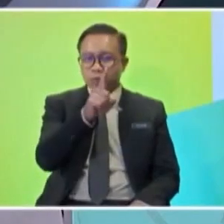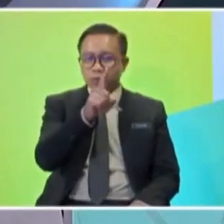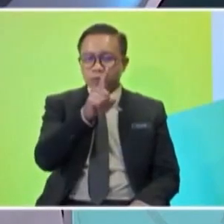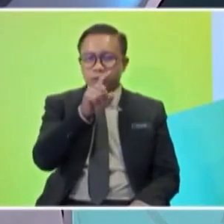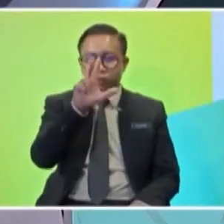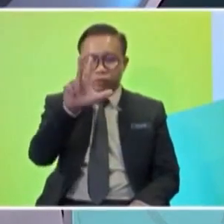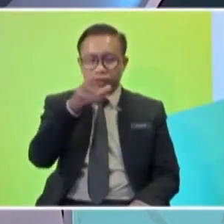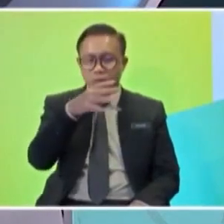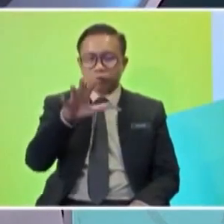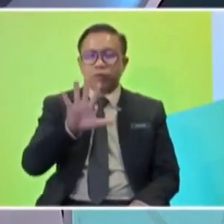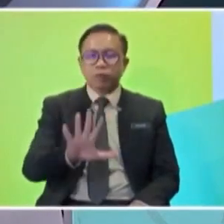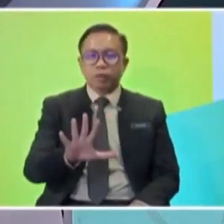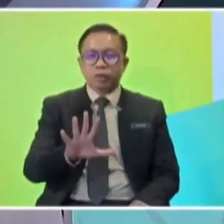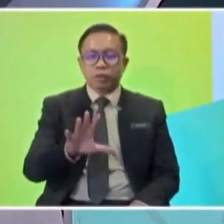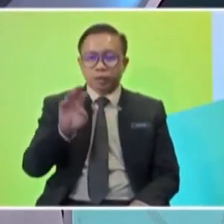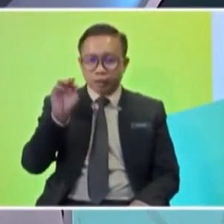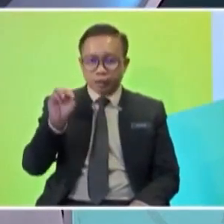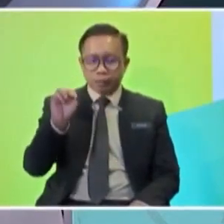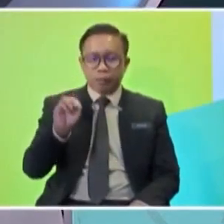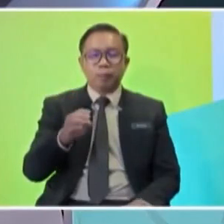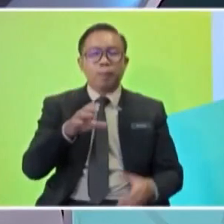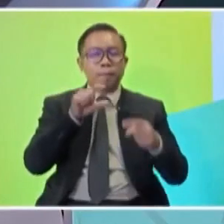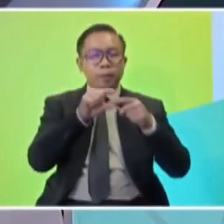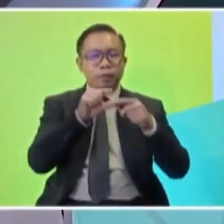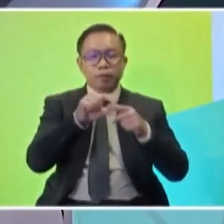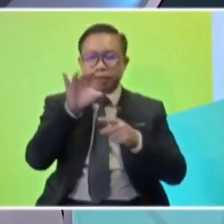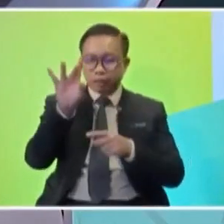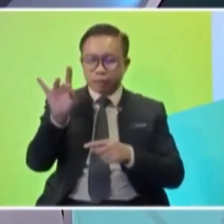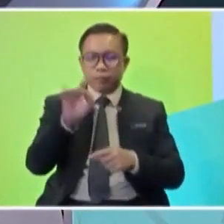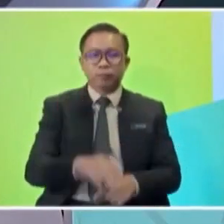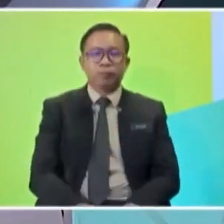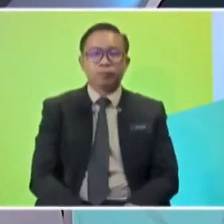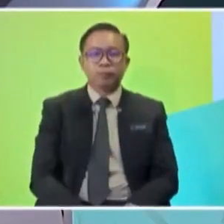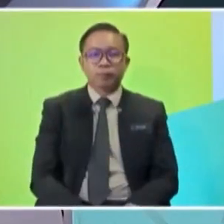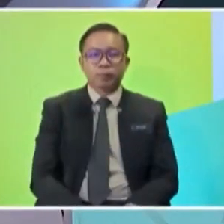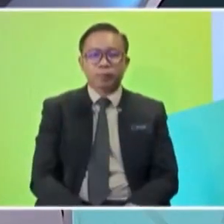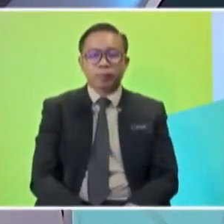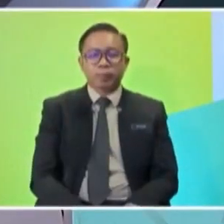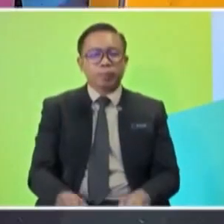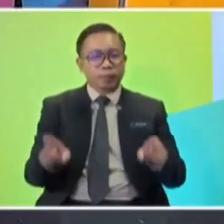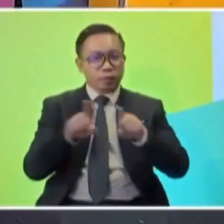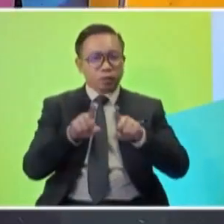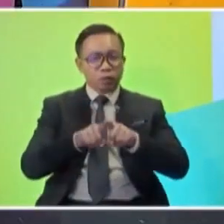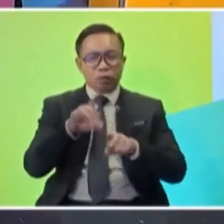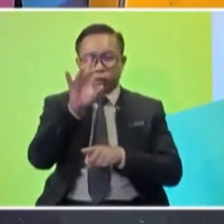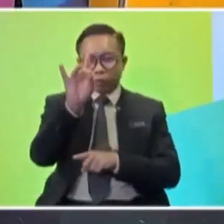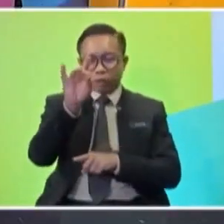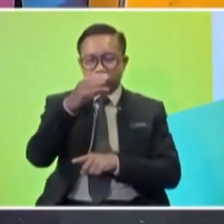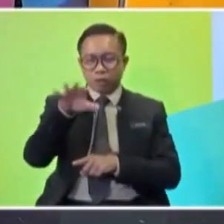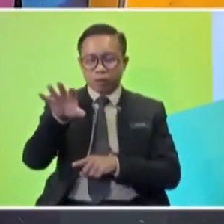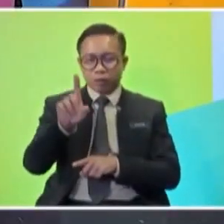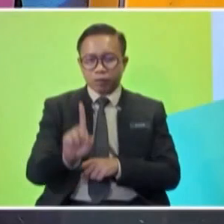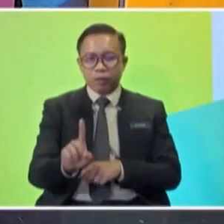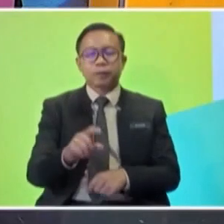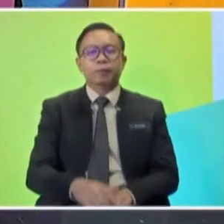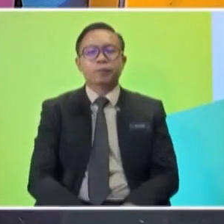1/3 over 5 meter divide with 8. So divide with 8 is equivalent to 8 over 1. So now